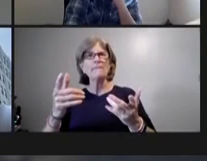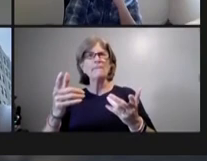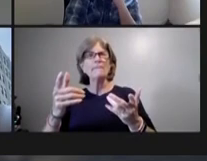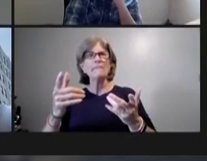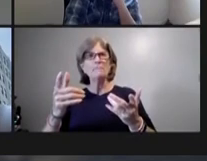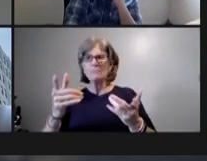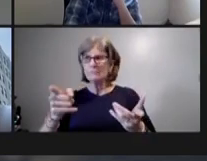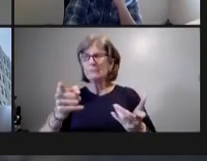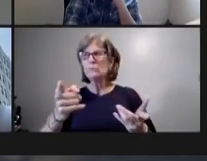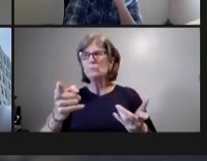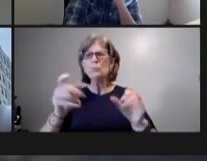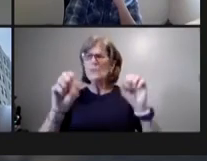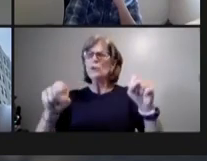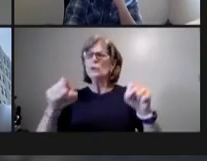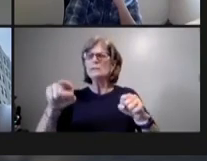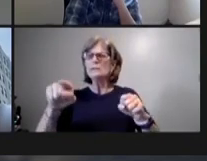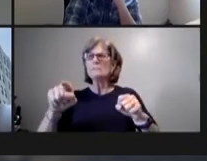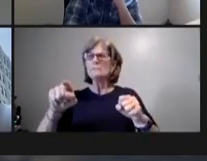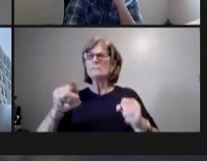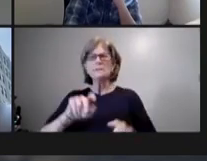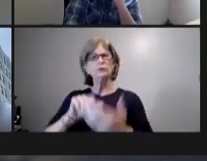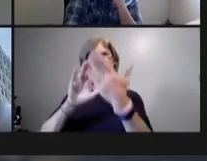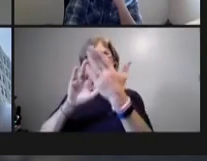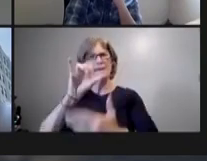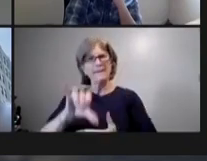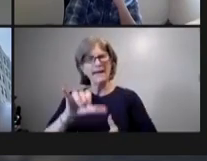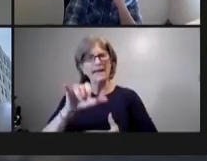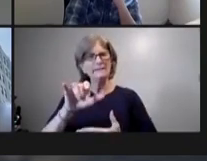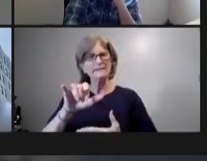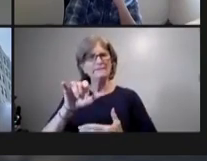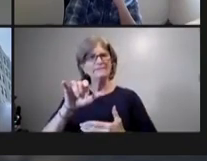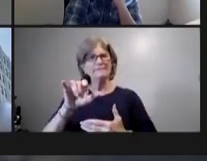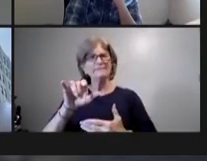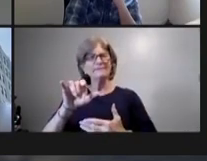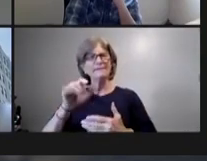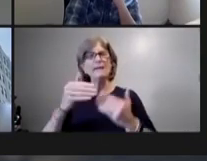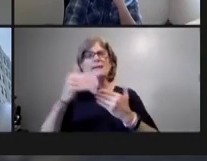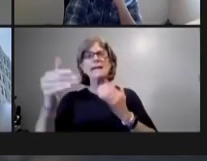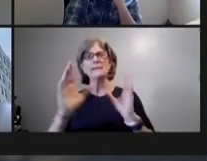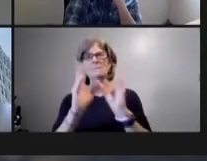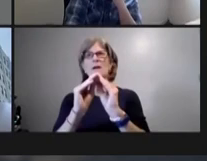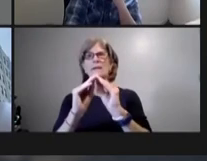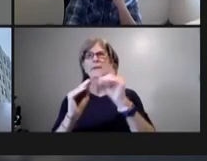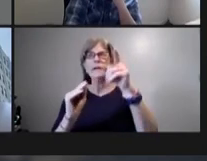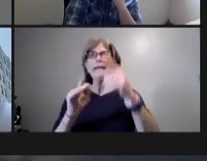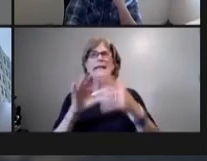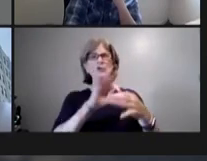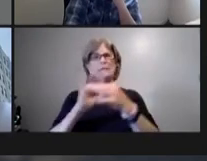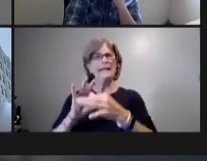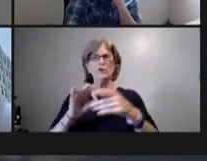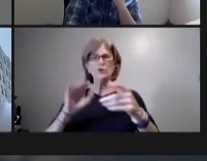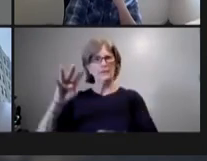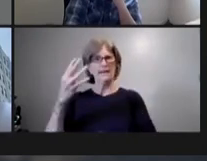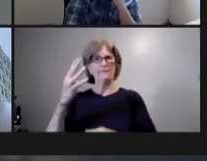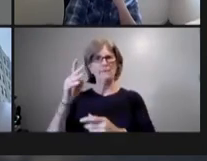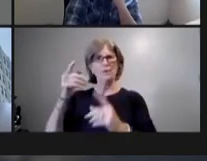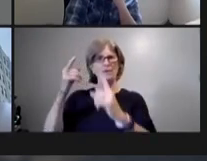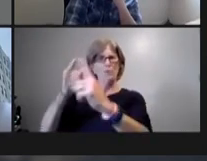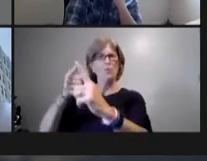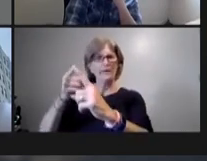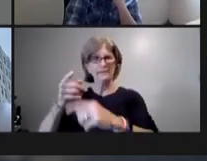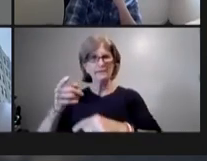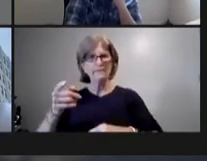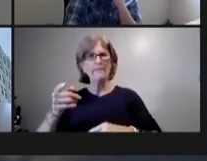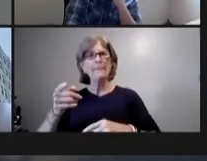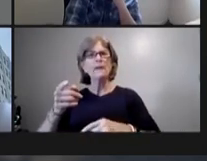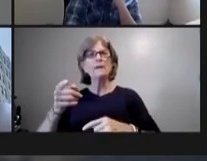have a small item next month that is just speaking to this fourth bullet here about the timetable for